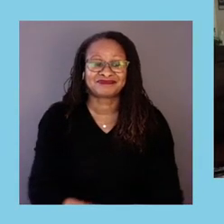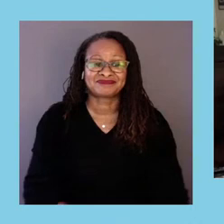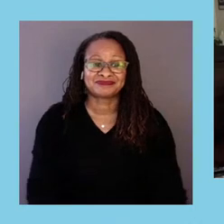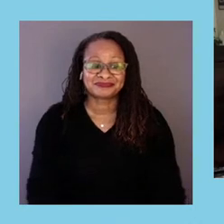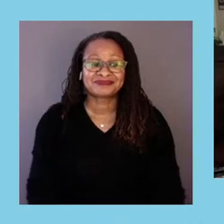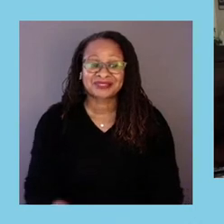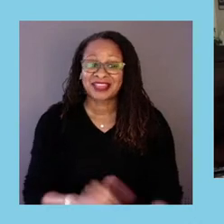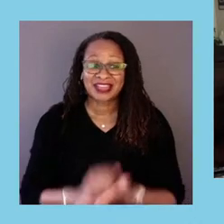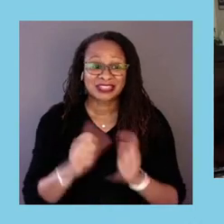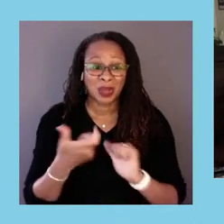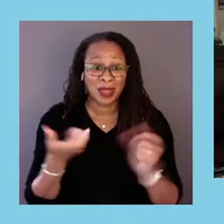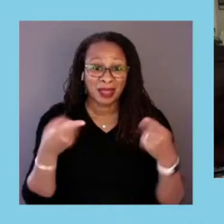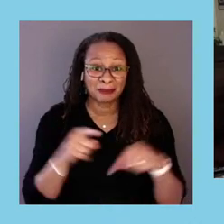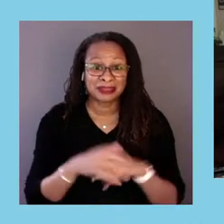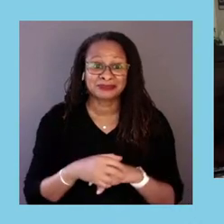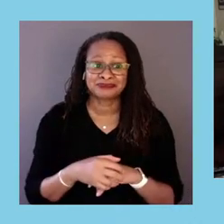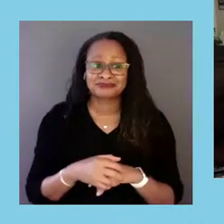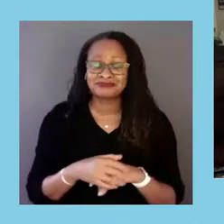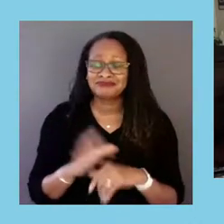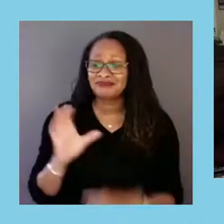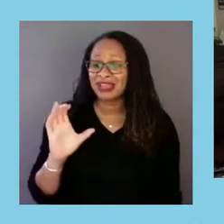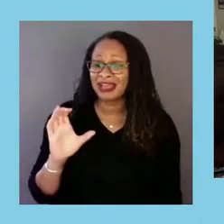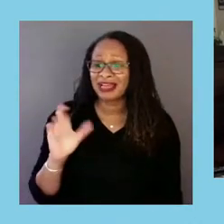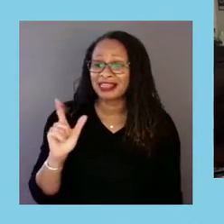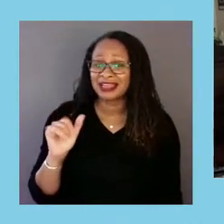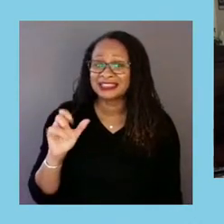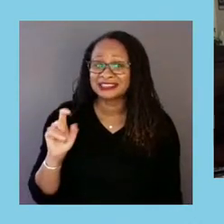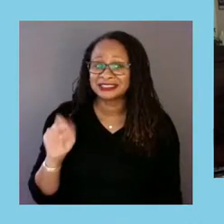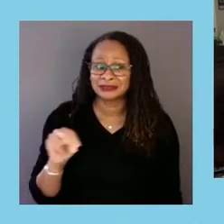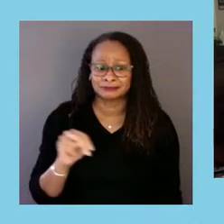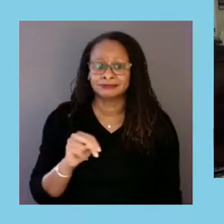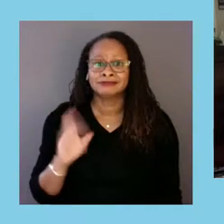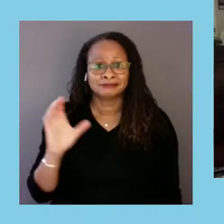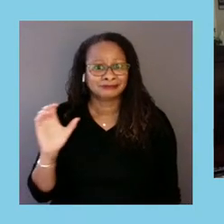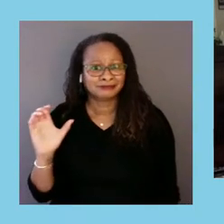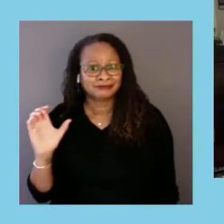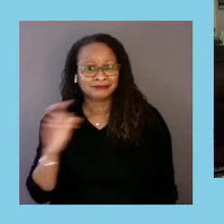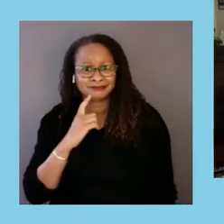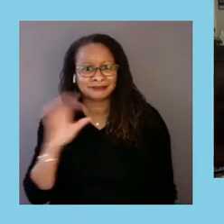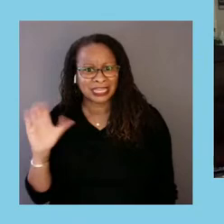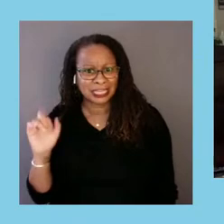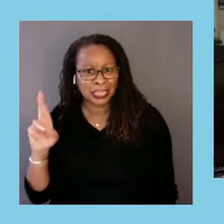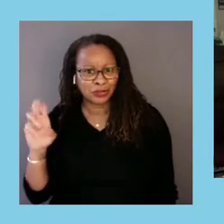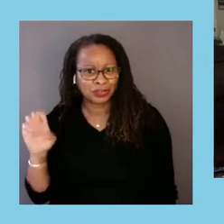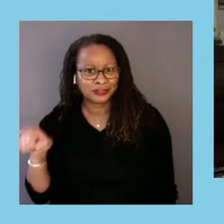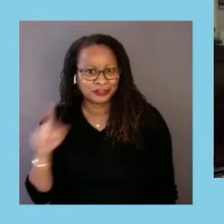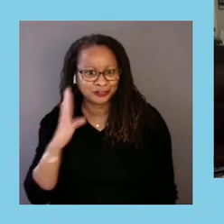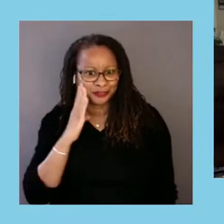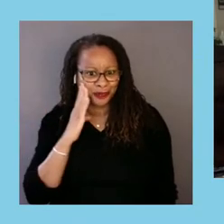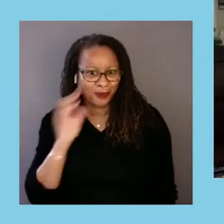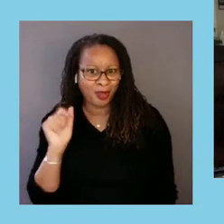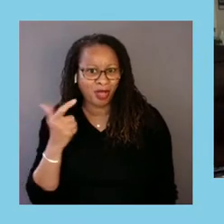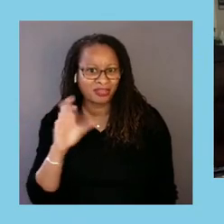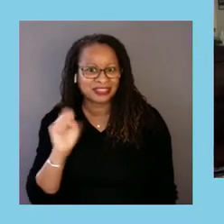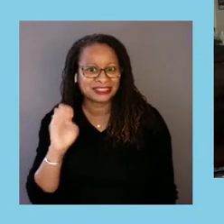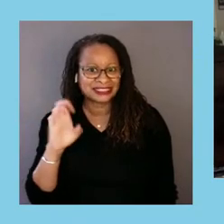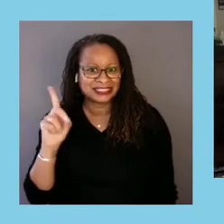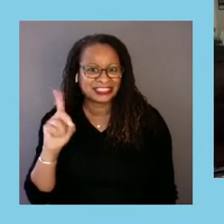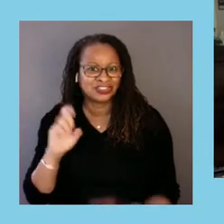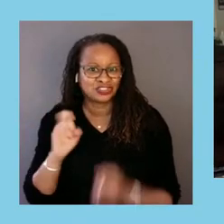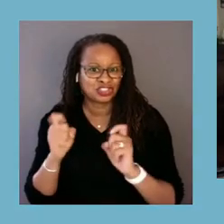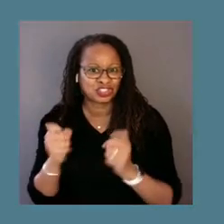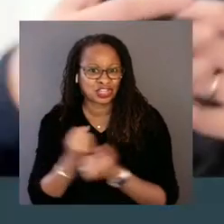at that, and Carrie, you've been privy to all this kind of sea changes and all and everything that's happened. I